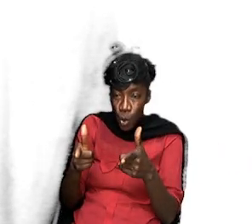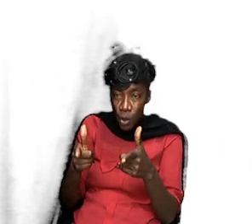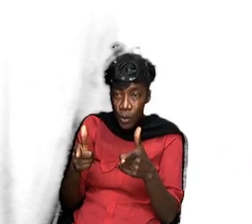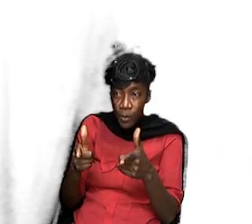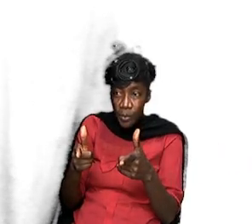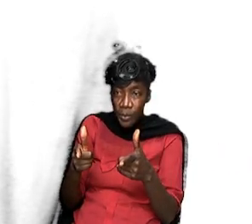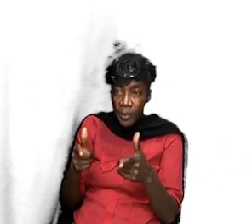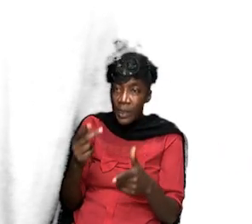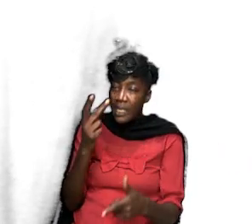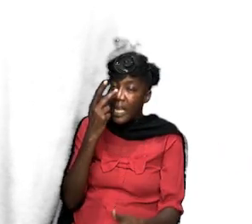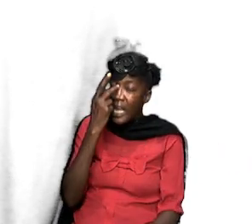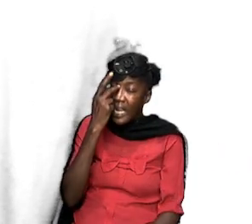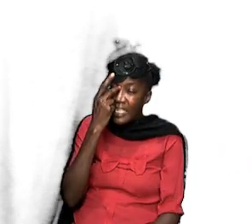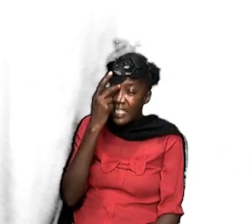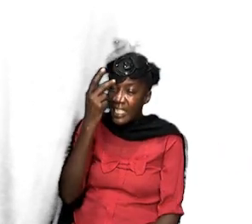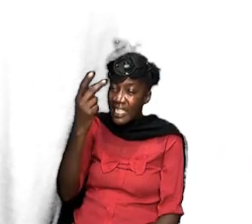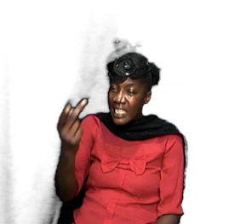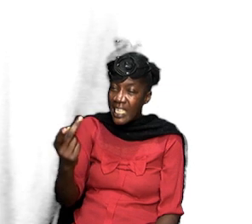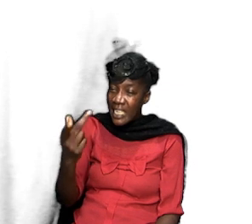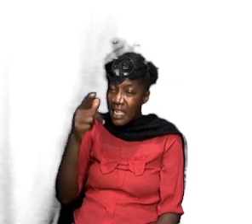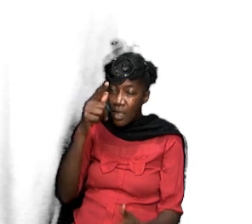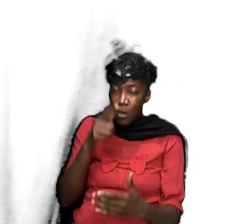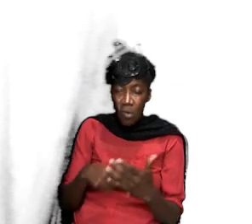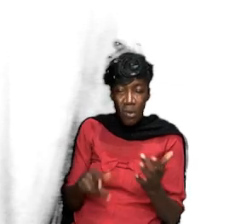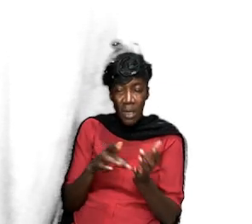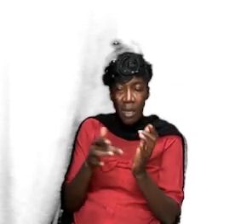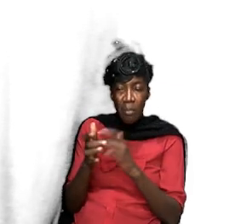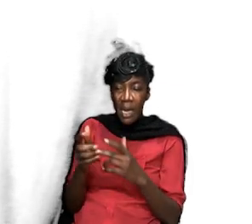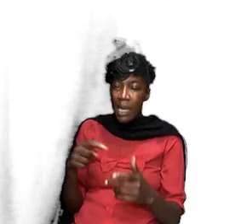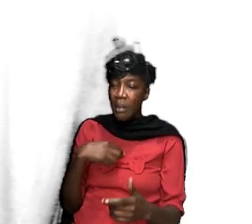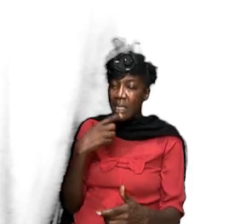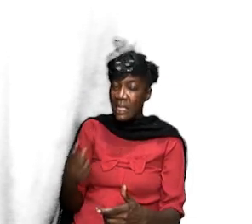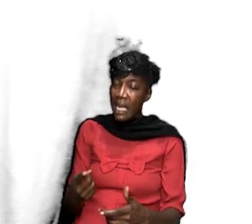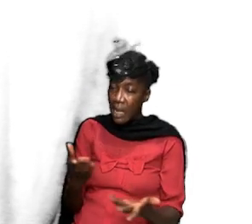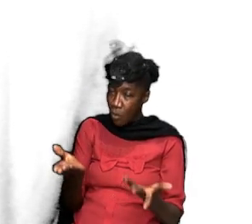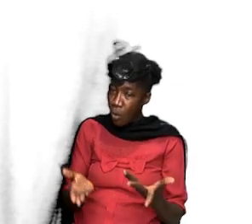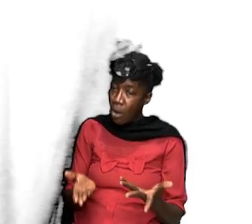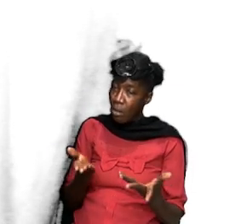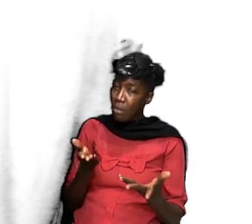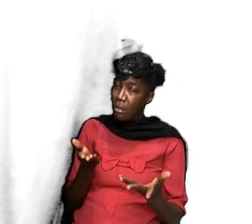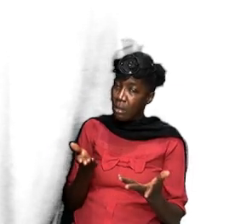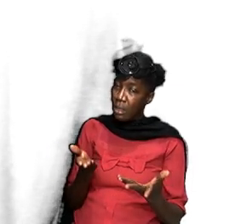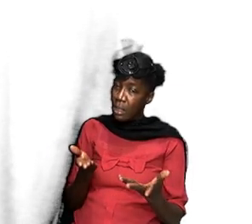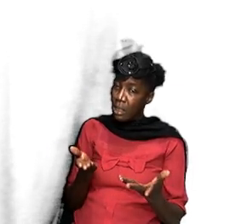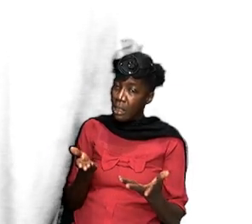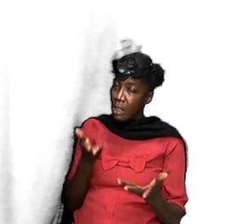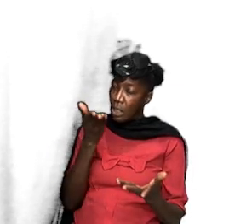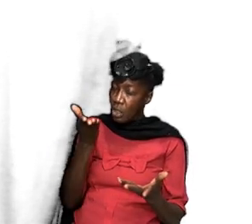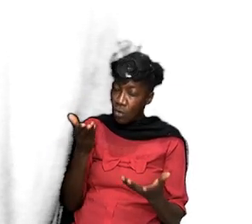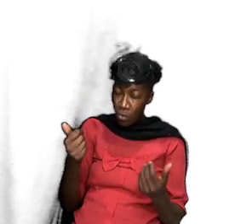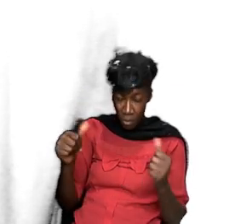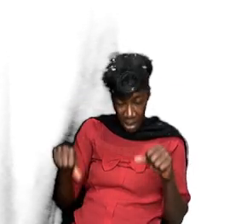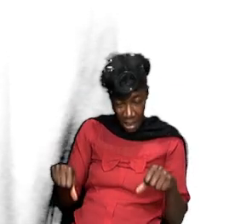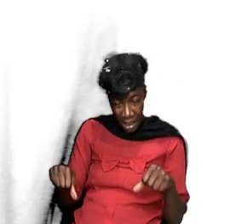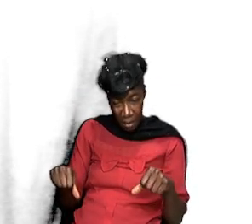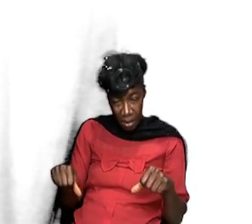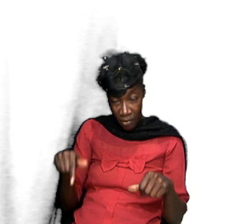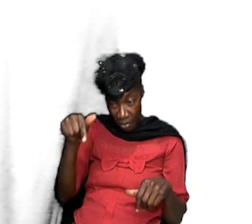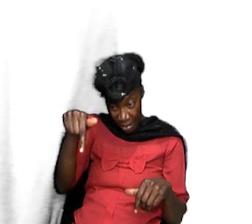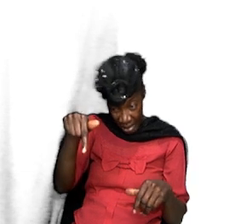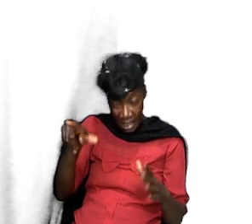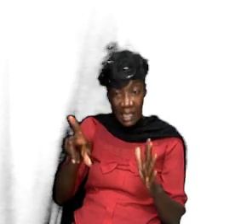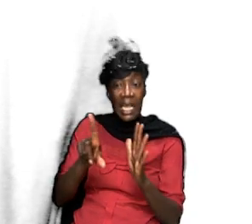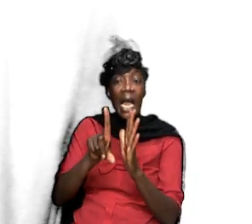down in it and see, you know, what the Bible says to us. But I would like us to be able from this lesson,